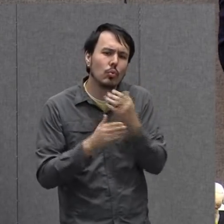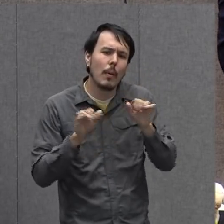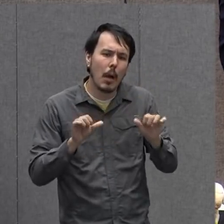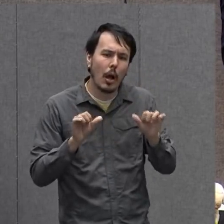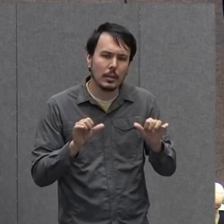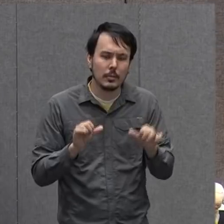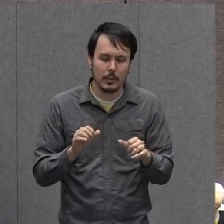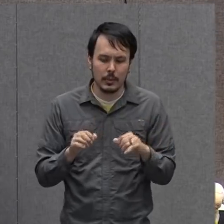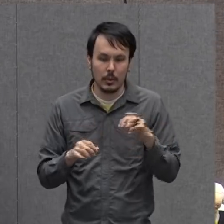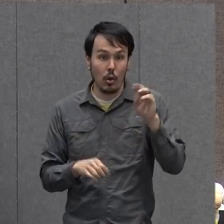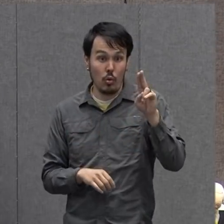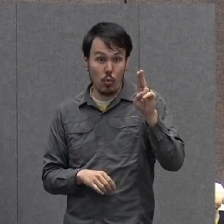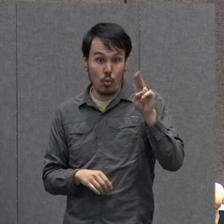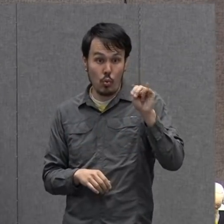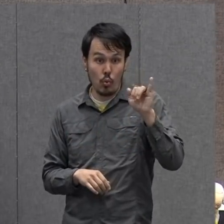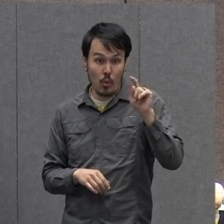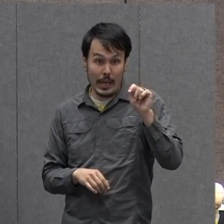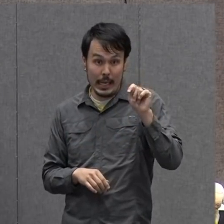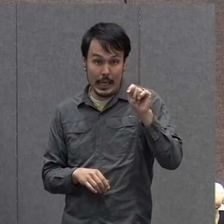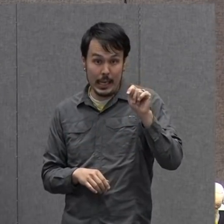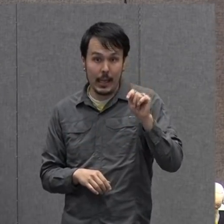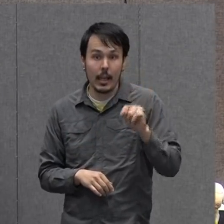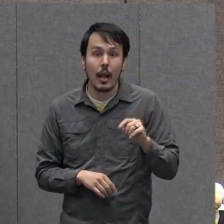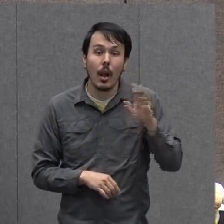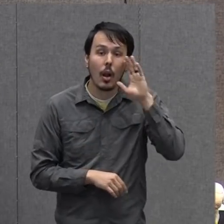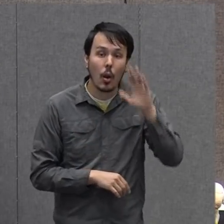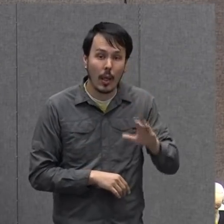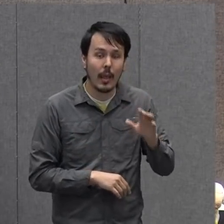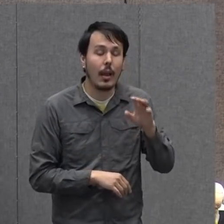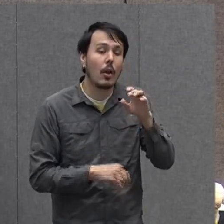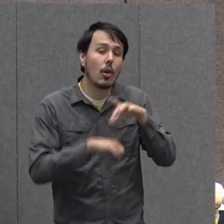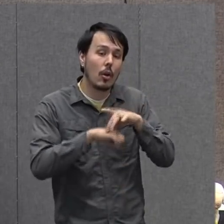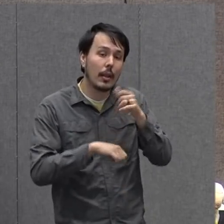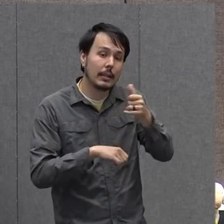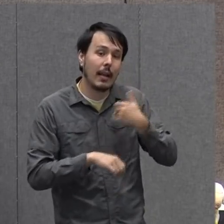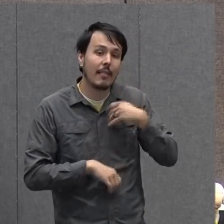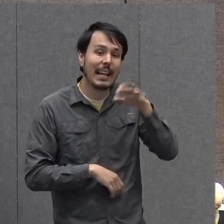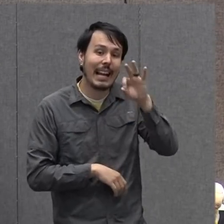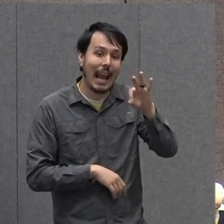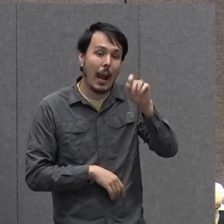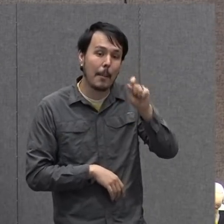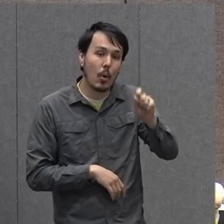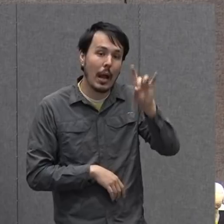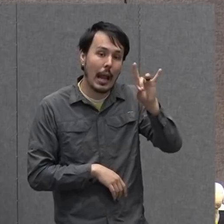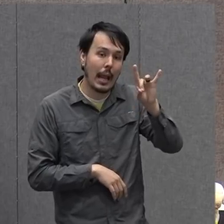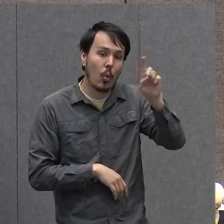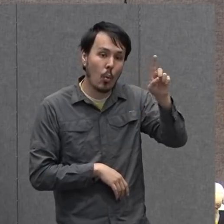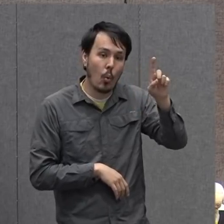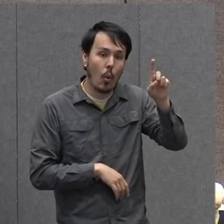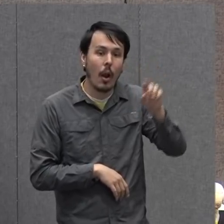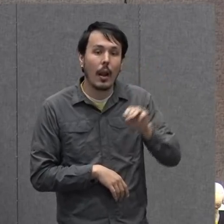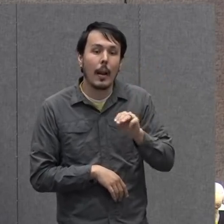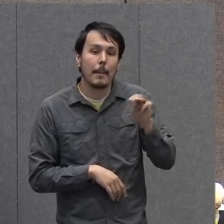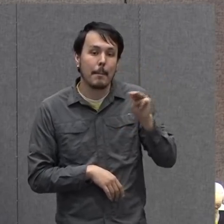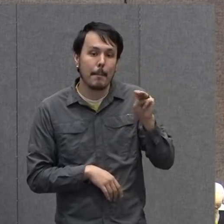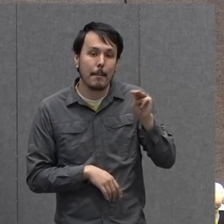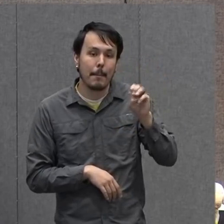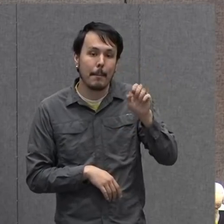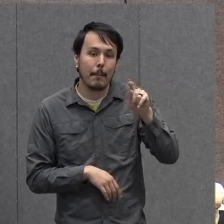mass. And we can talk about mass, which is how much matter there is in